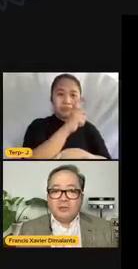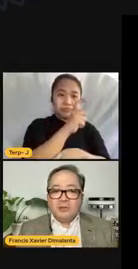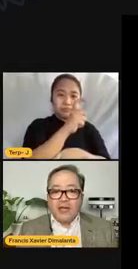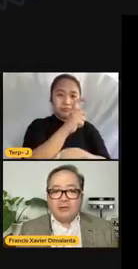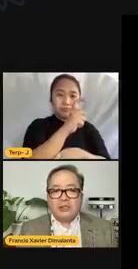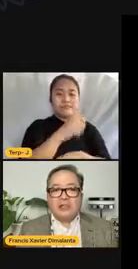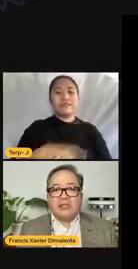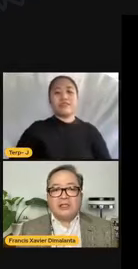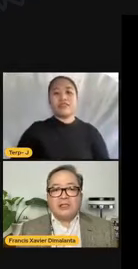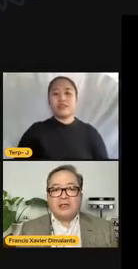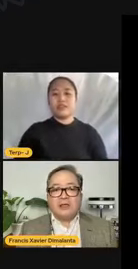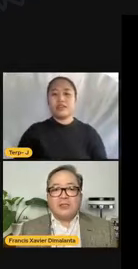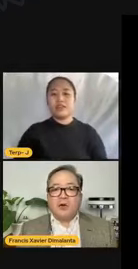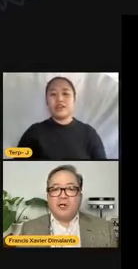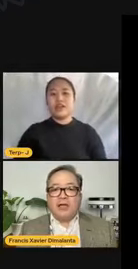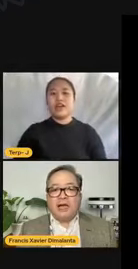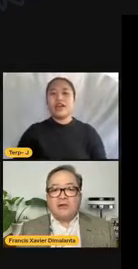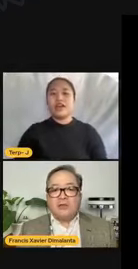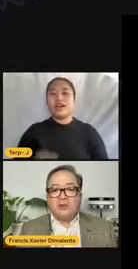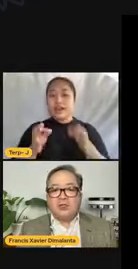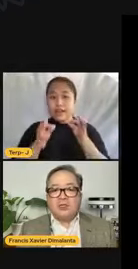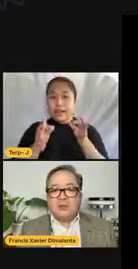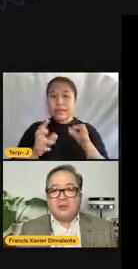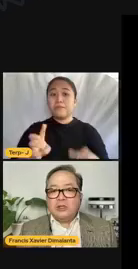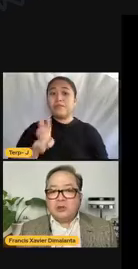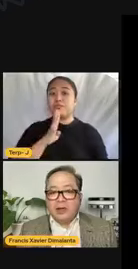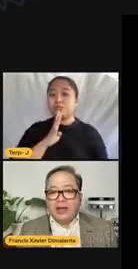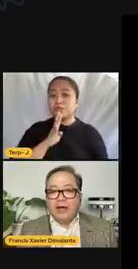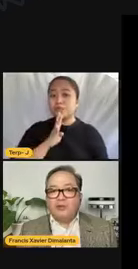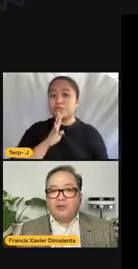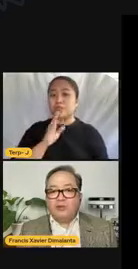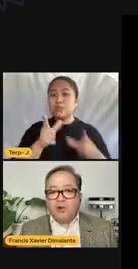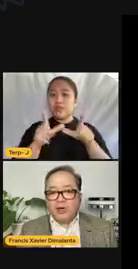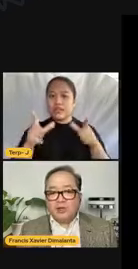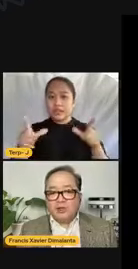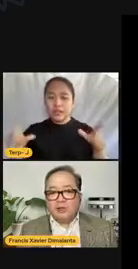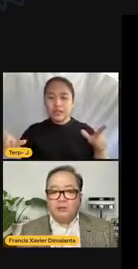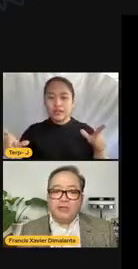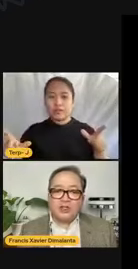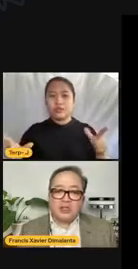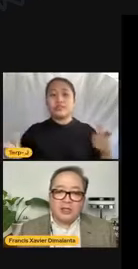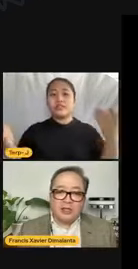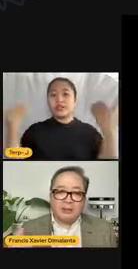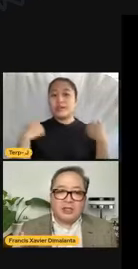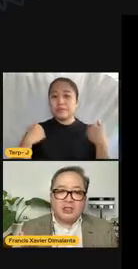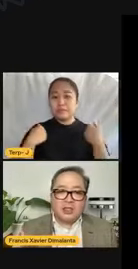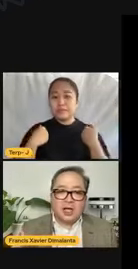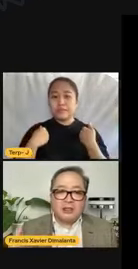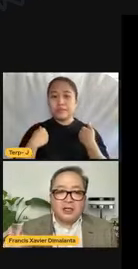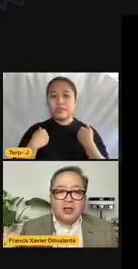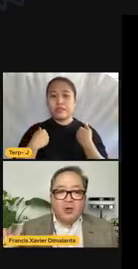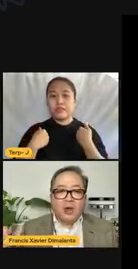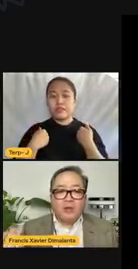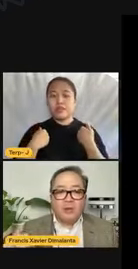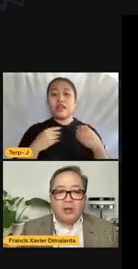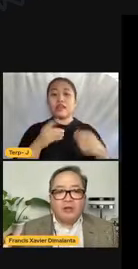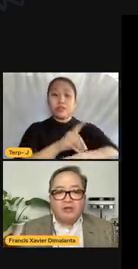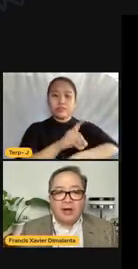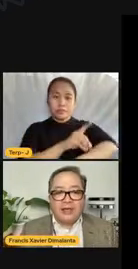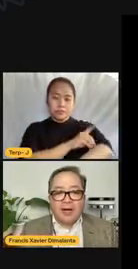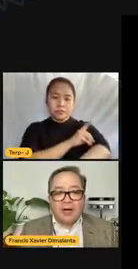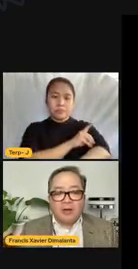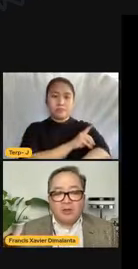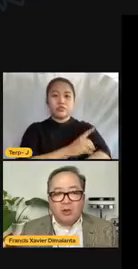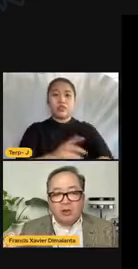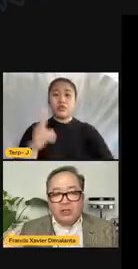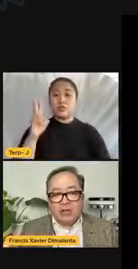In terms of language skills, okay, spoken language emerges between 2.5 to 4 years old versus a typical child where we want to